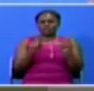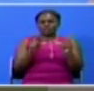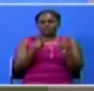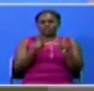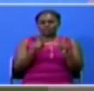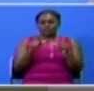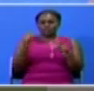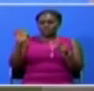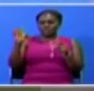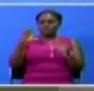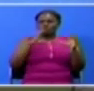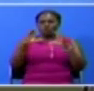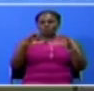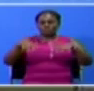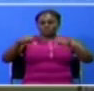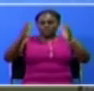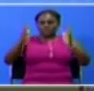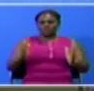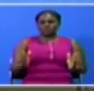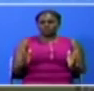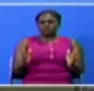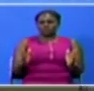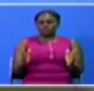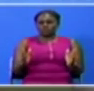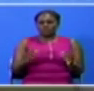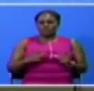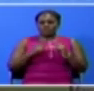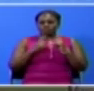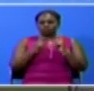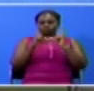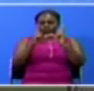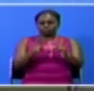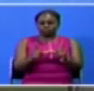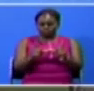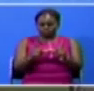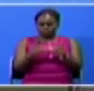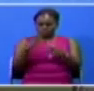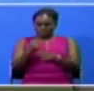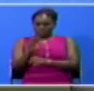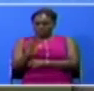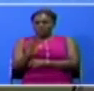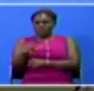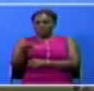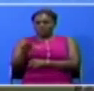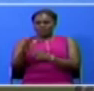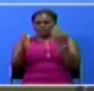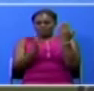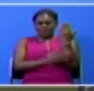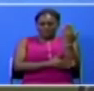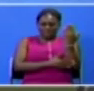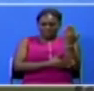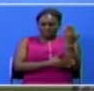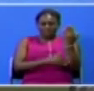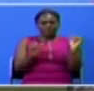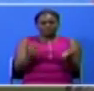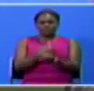Telecom. According to CAK Chairman Ngene Gituku, the awarding of the spectrum to Jamii Telecom was above board and would